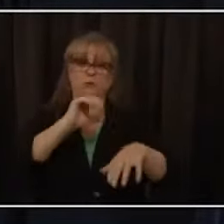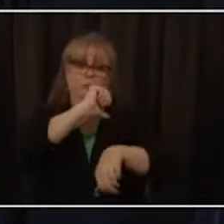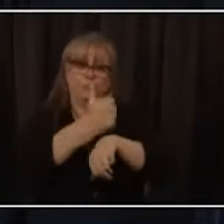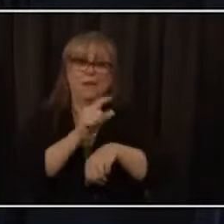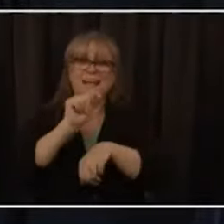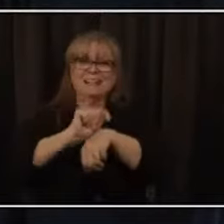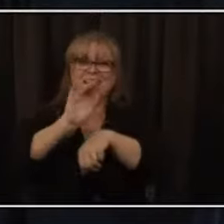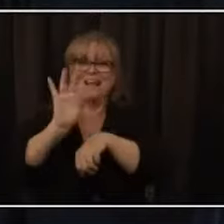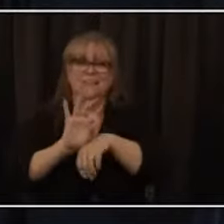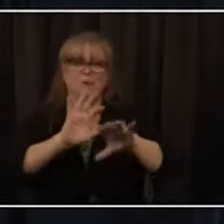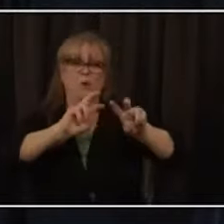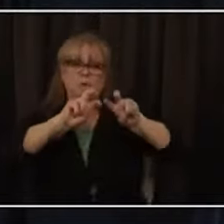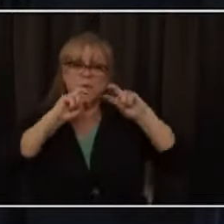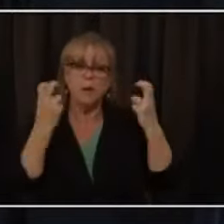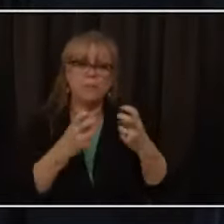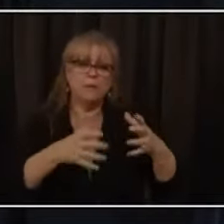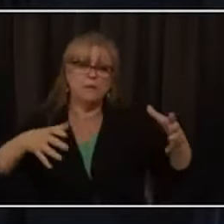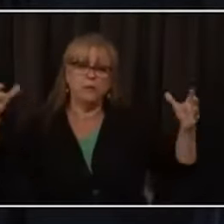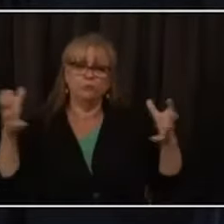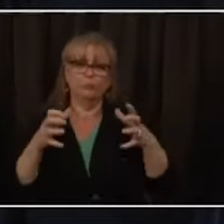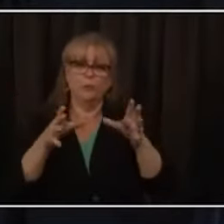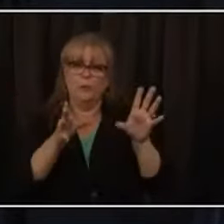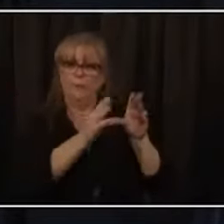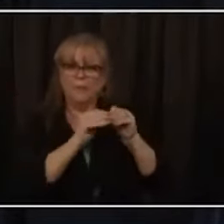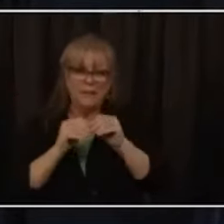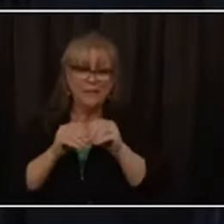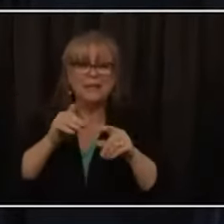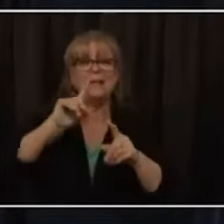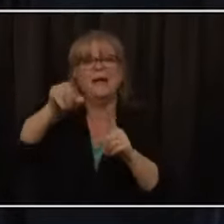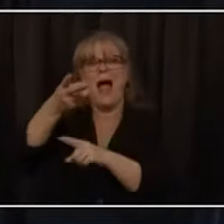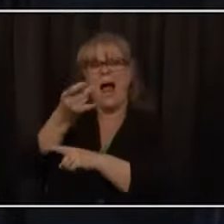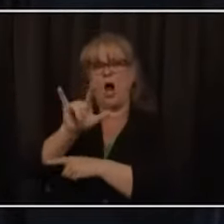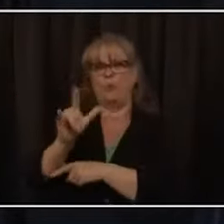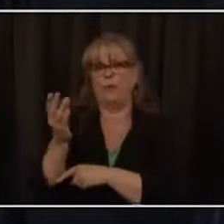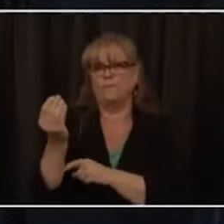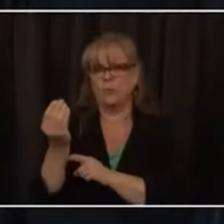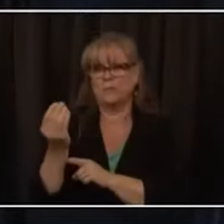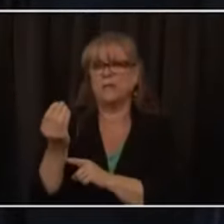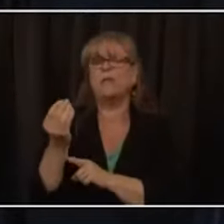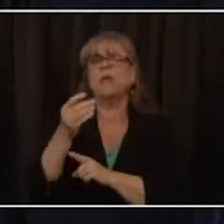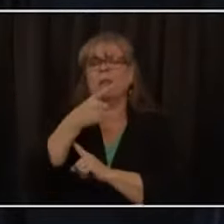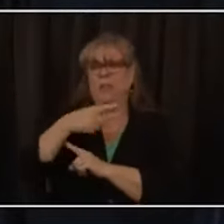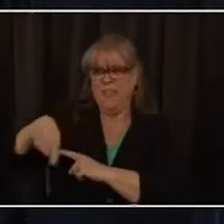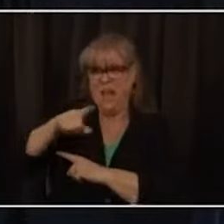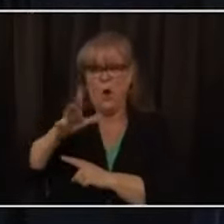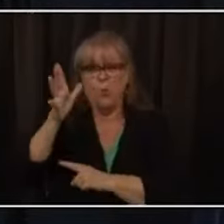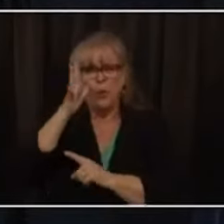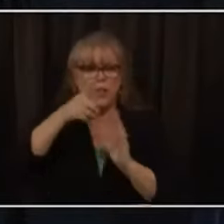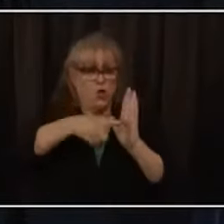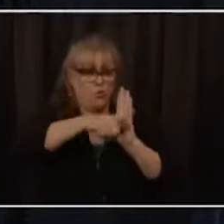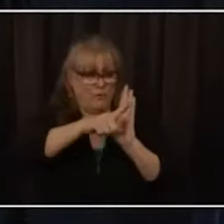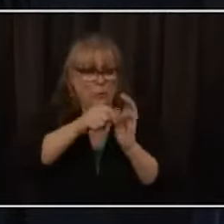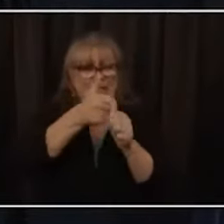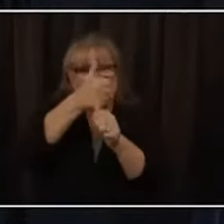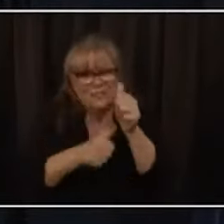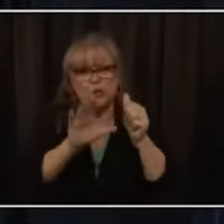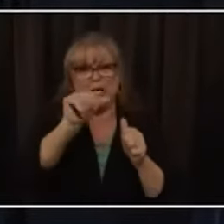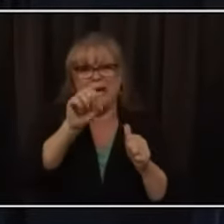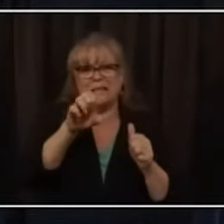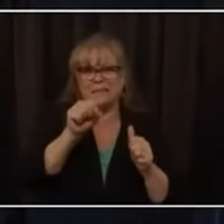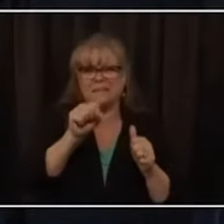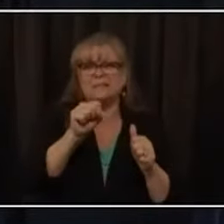meeting April 14th to review the cases and discuss the significance. Just to put things in perspective, this virus has